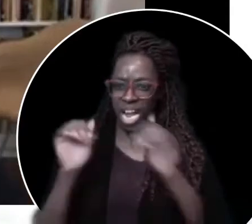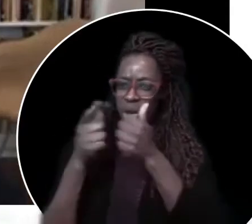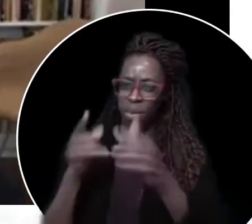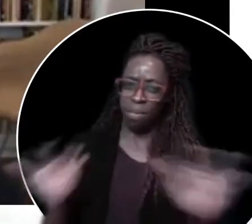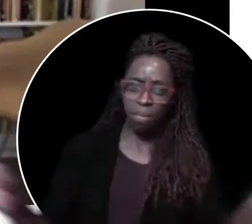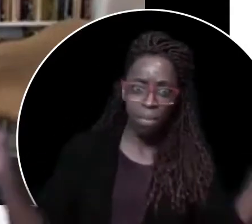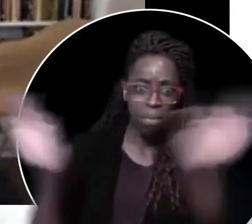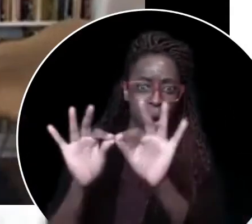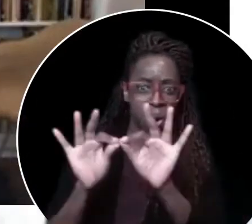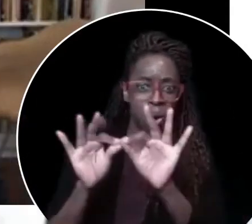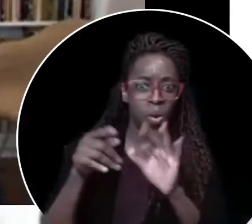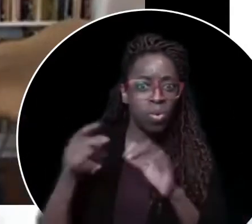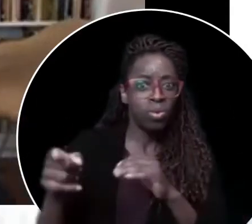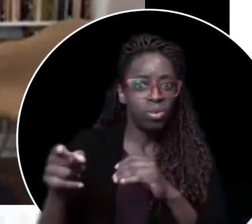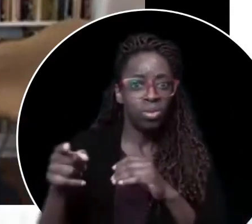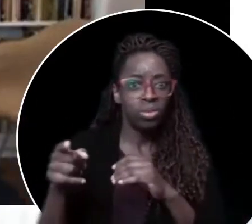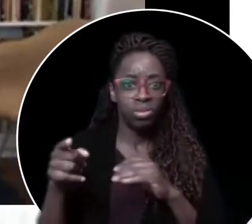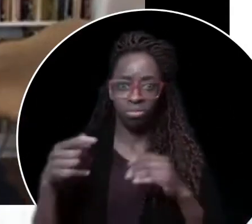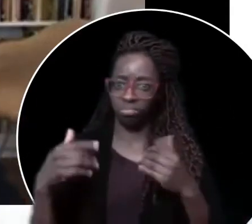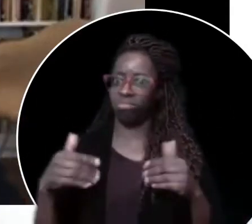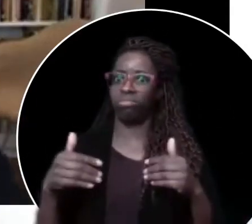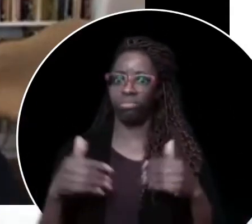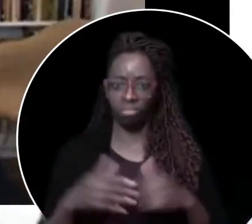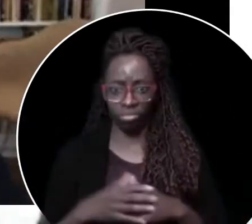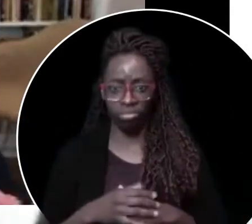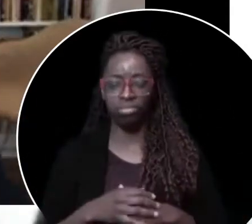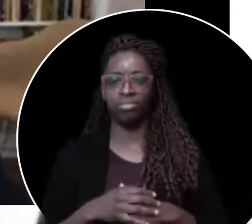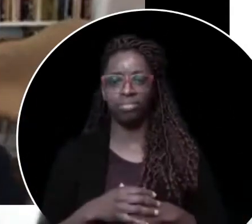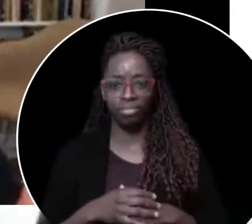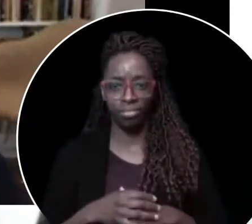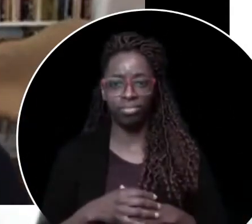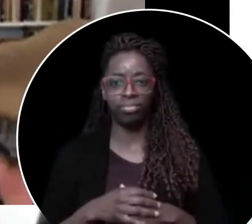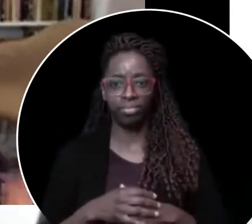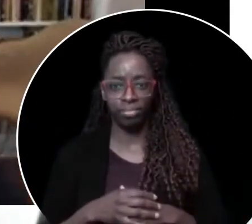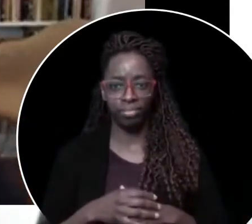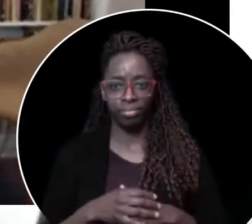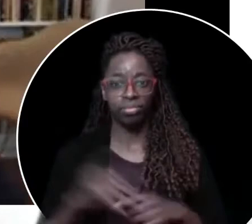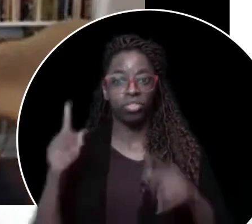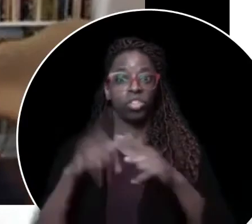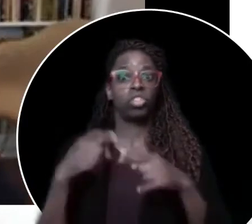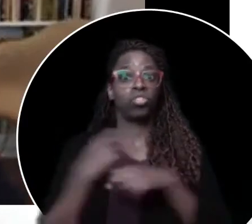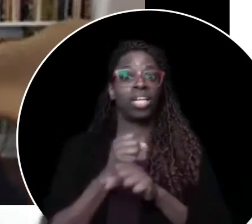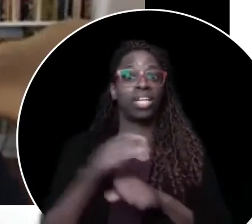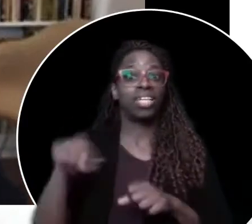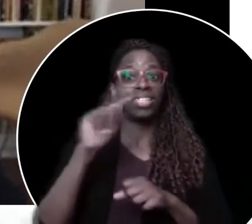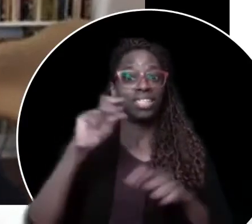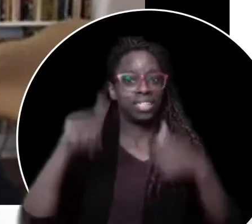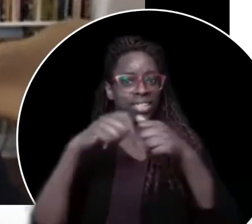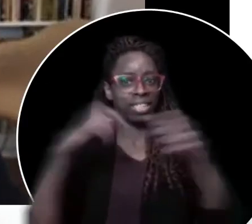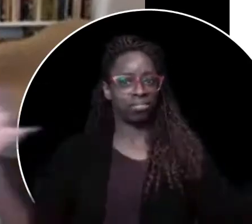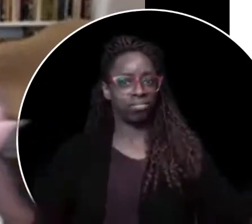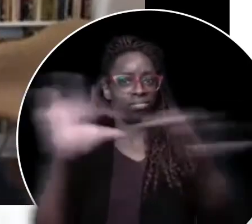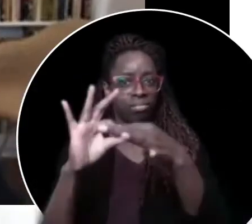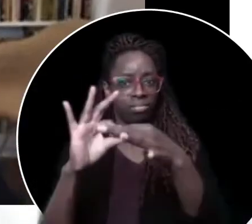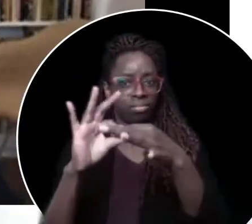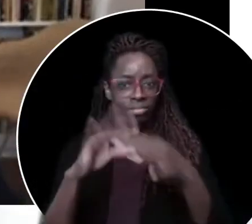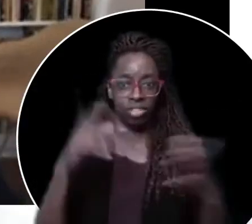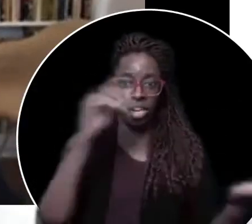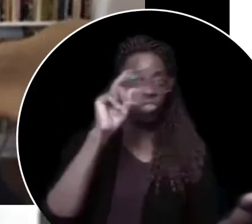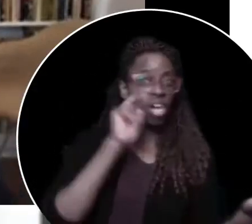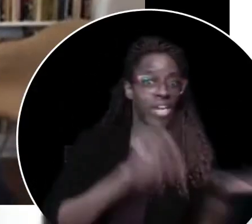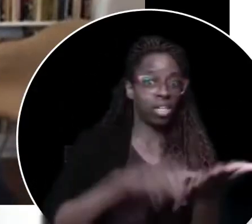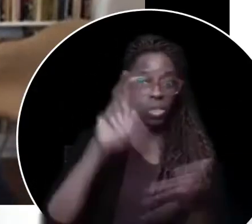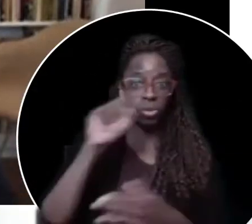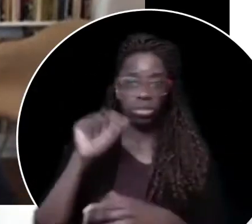create ties and recognize that the U.S. is not the only place where important work is